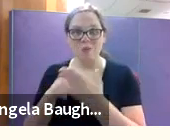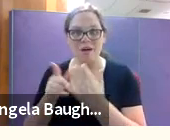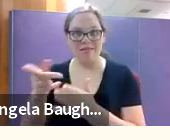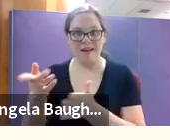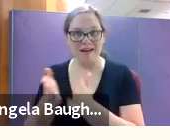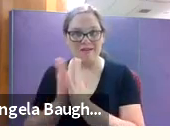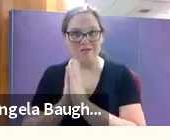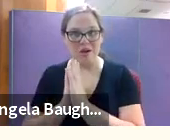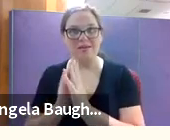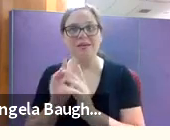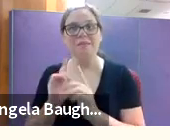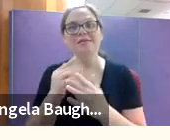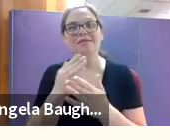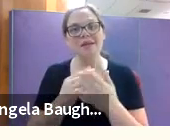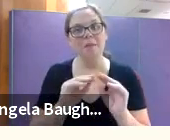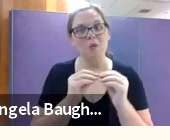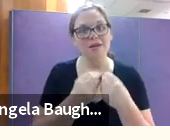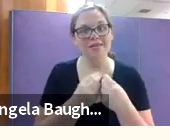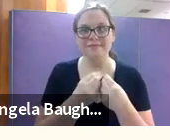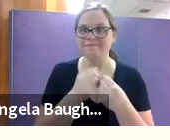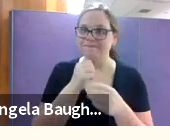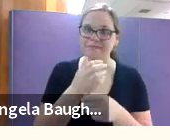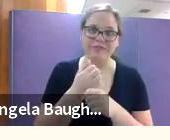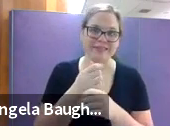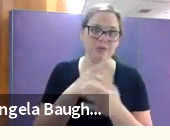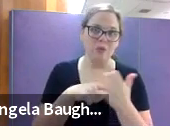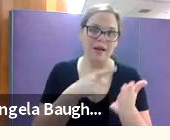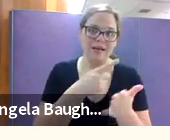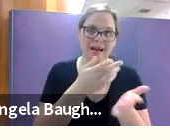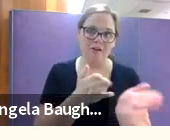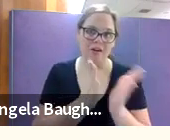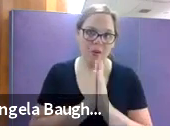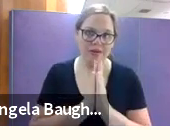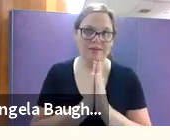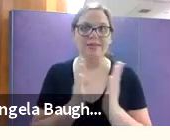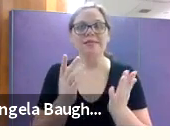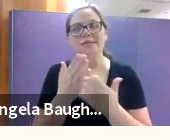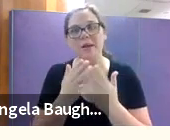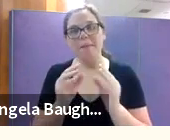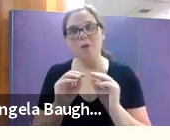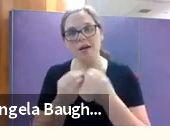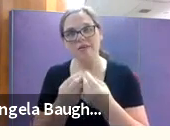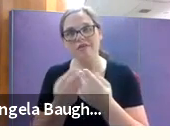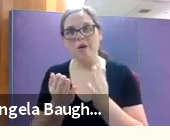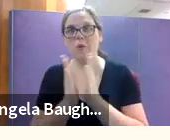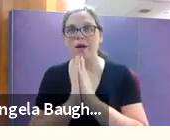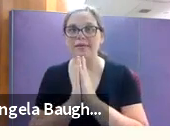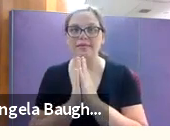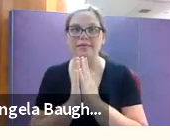We did have some organizations that did not receive what they requested. Some organizations requested